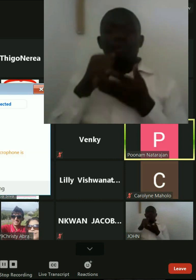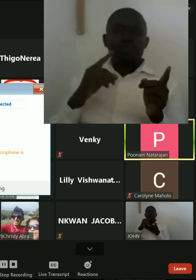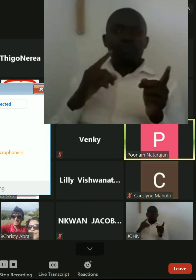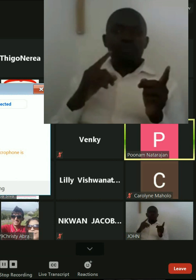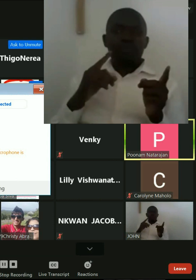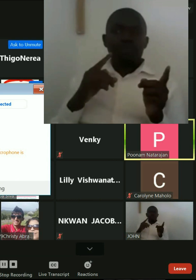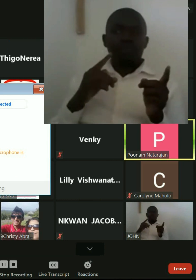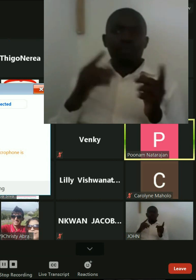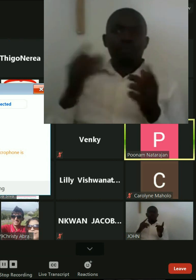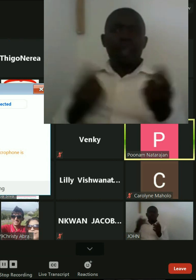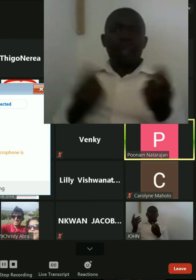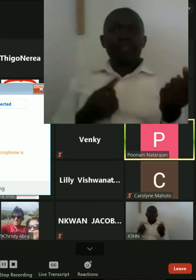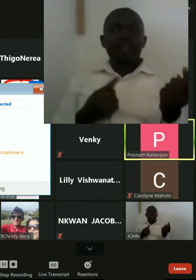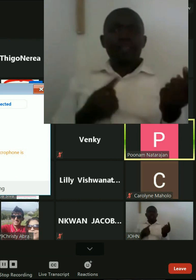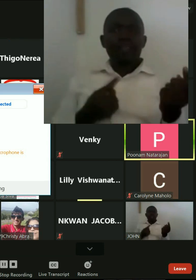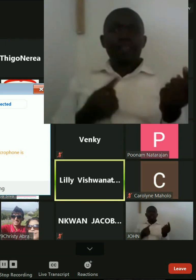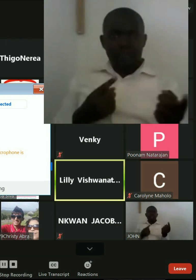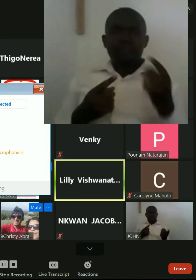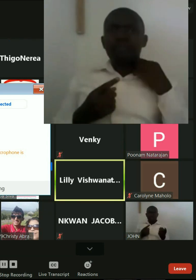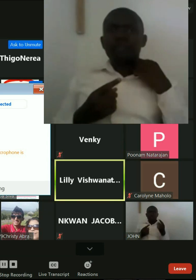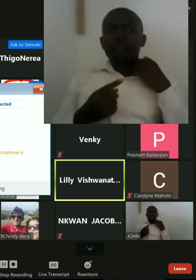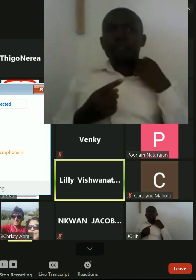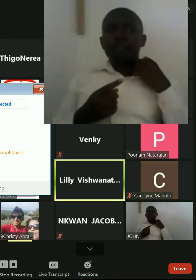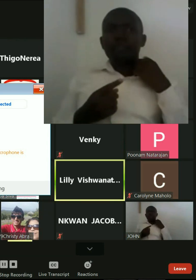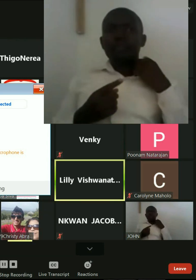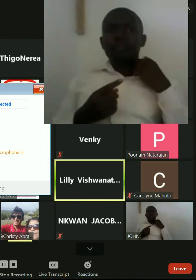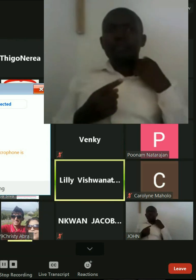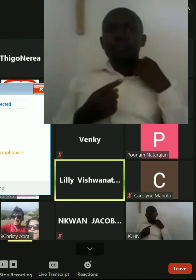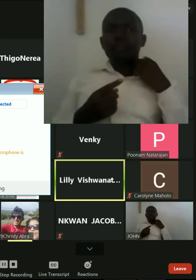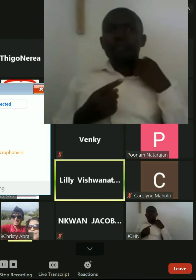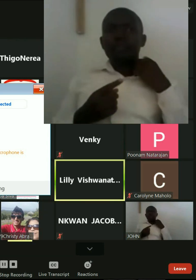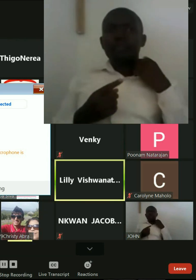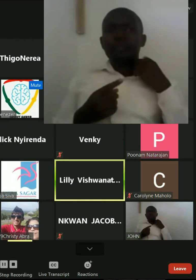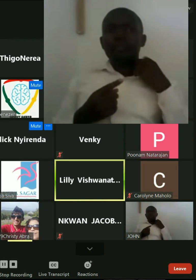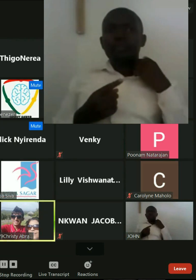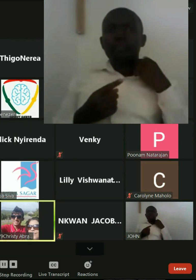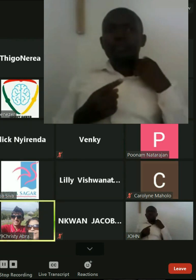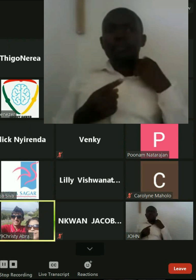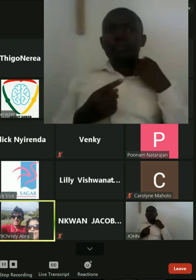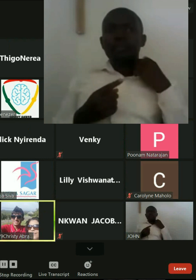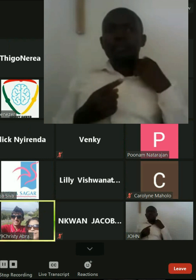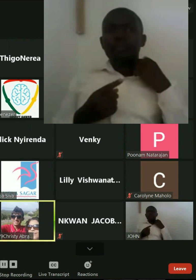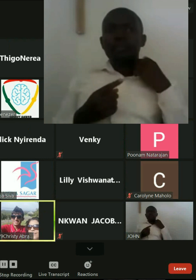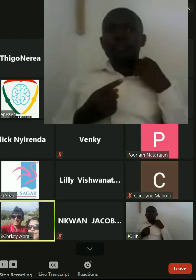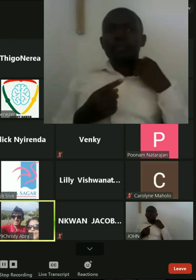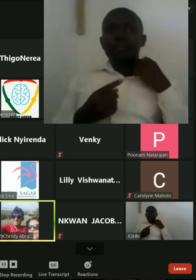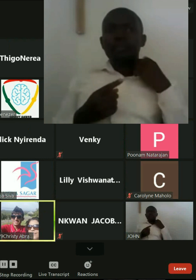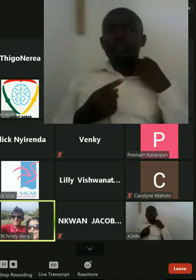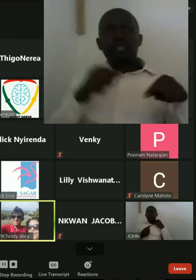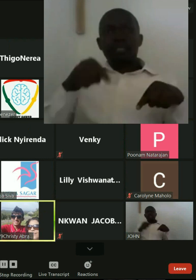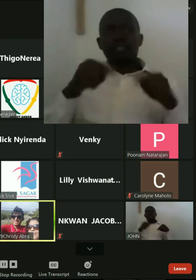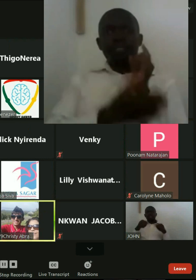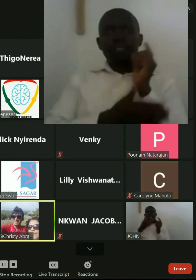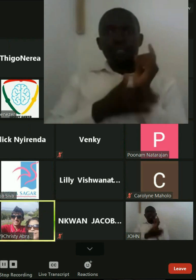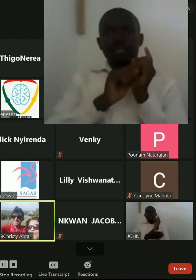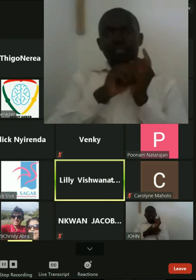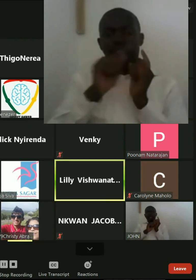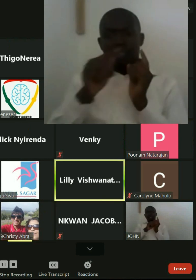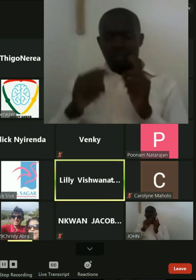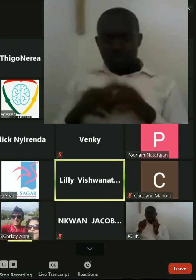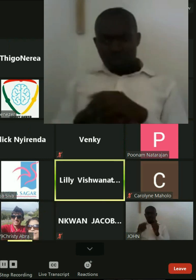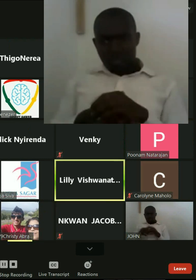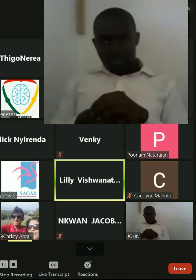in some countries. Okay. Maybe see, last time it came up that we need to define some of these things.